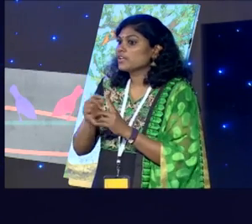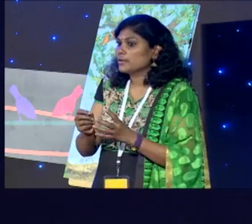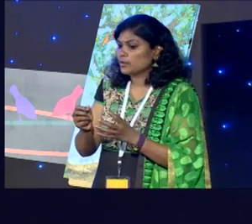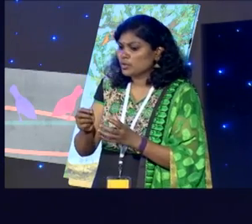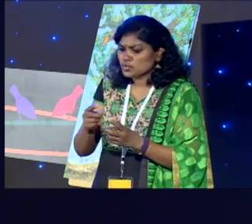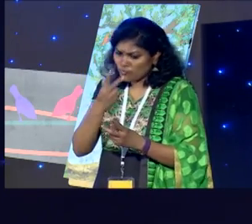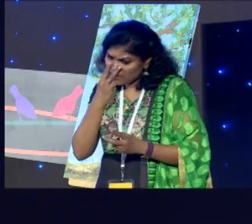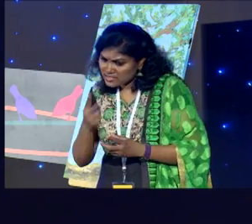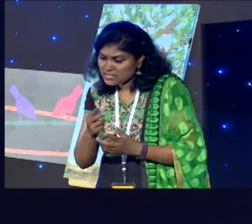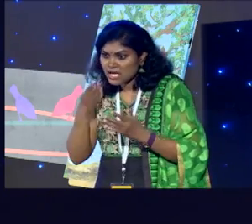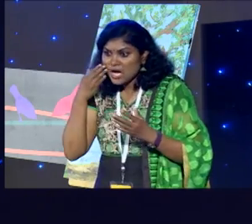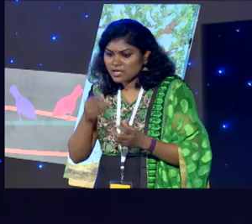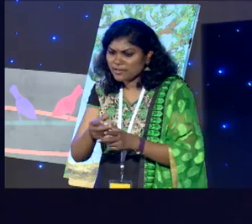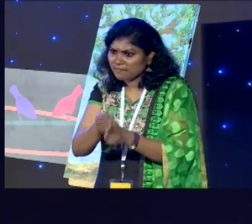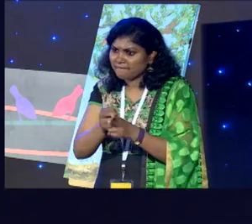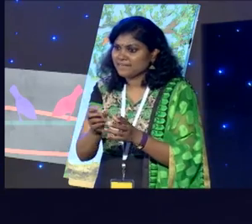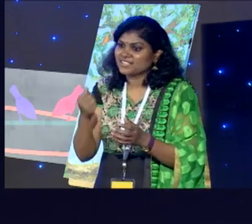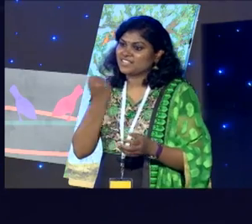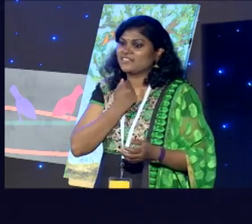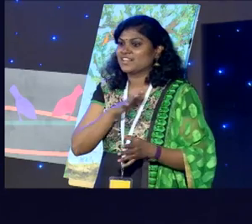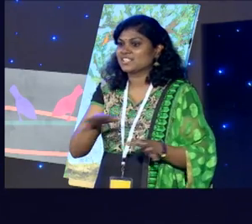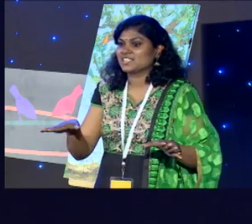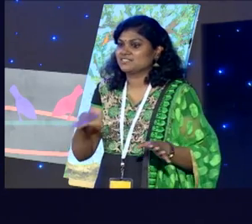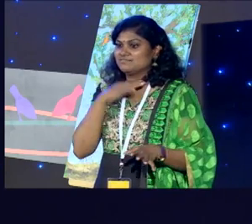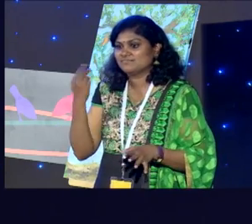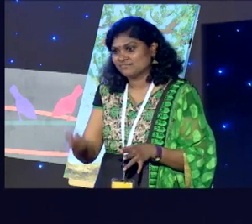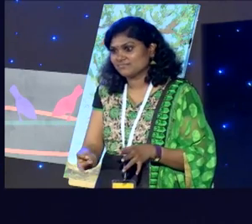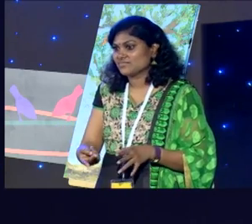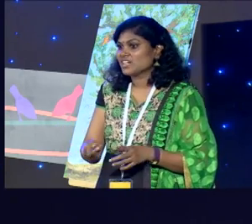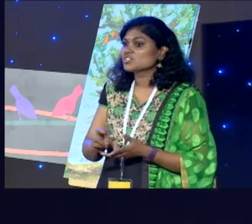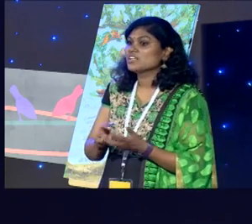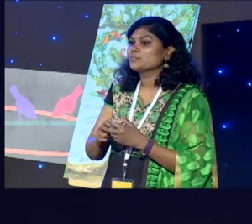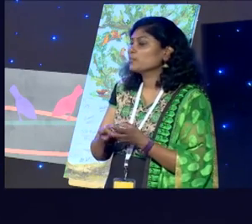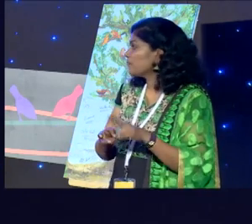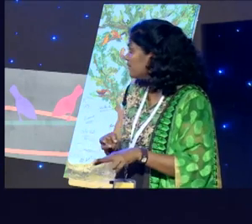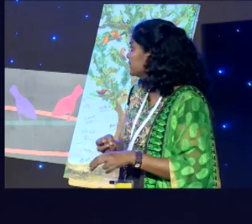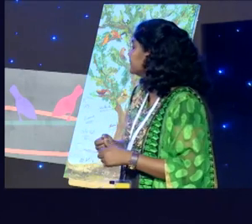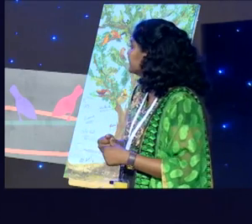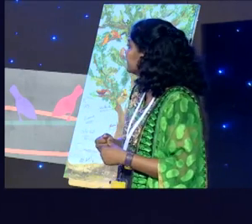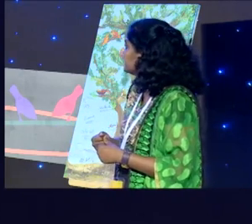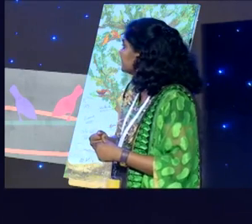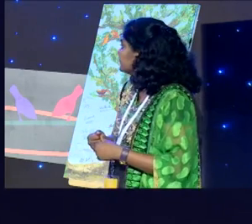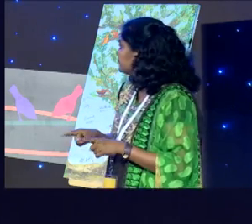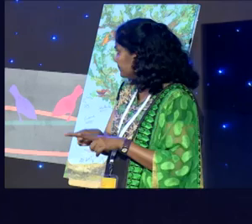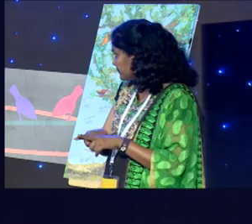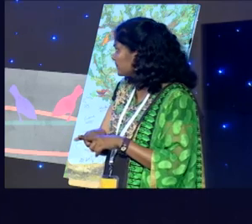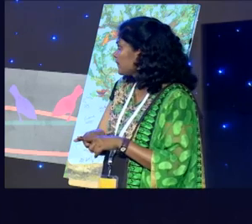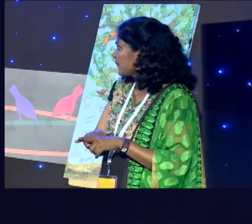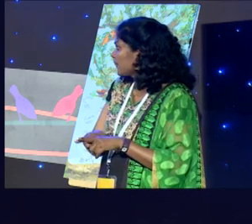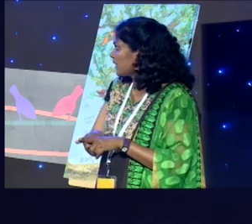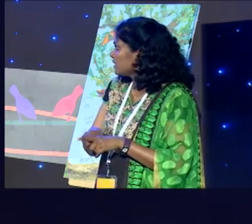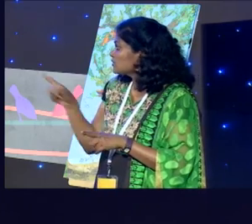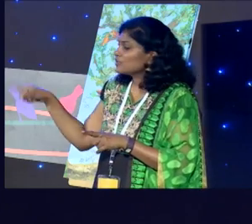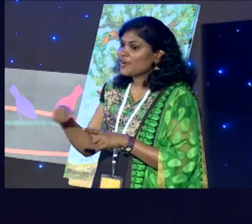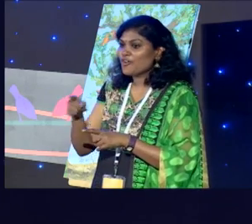getting killed by animals, their crops are getting destroyed by animals, those are the people that can make a difference. And we work closely